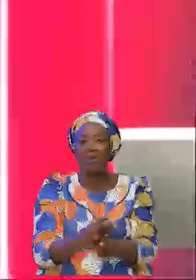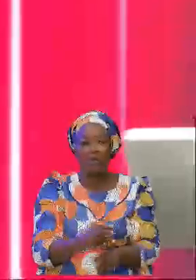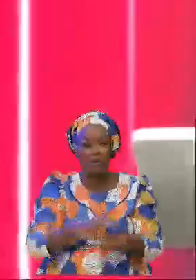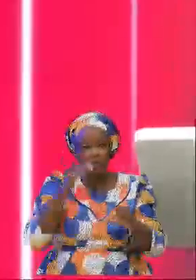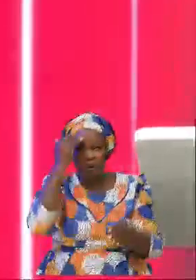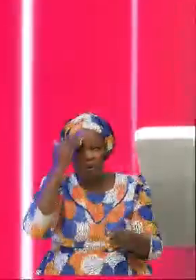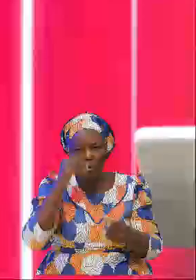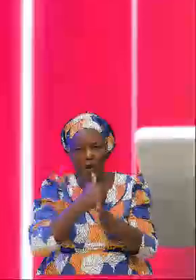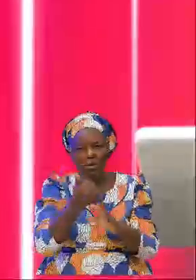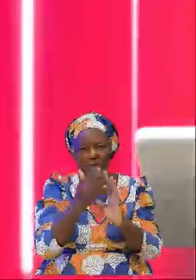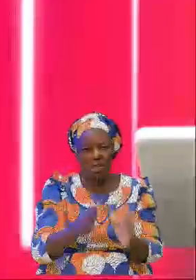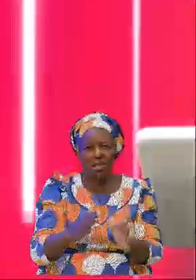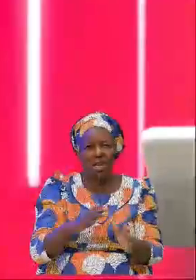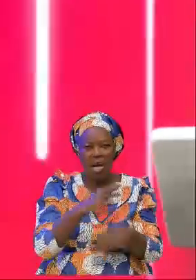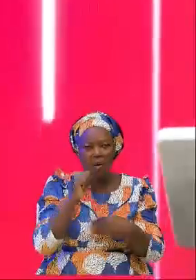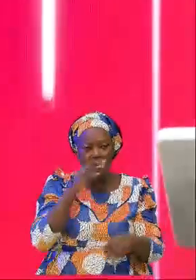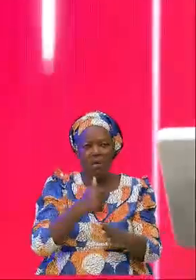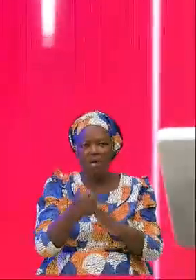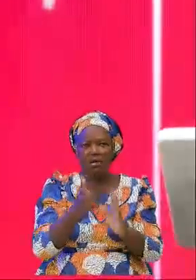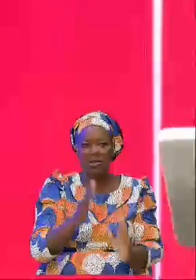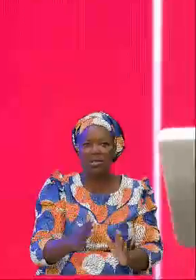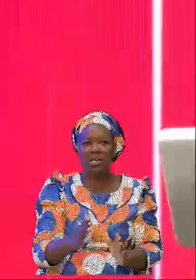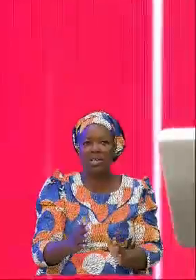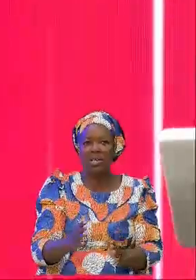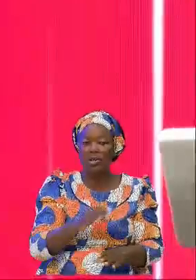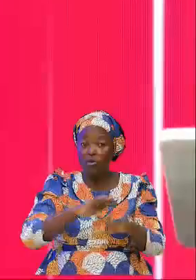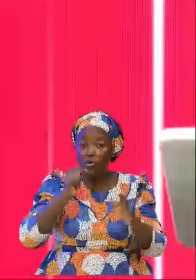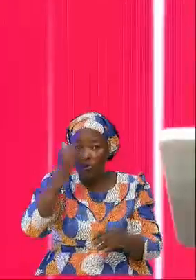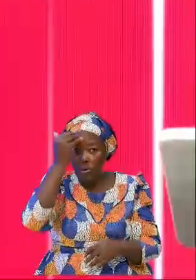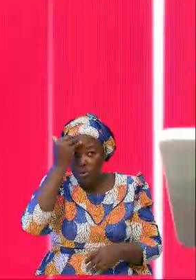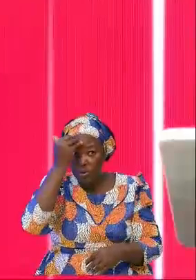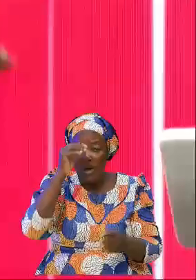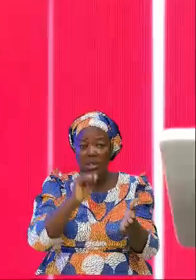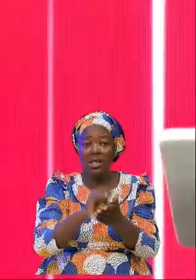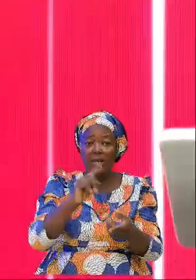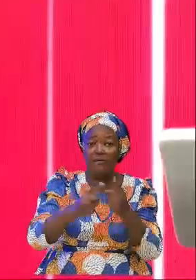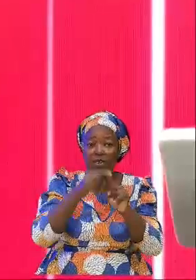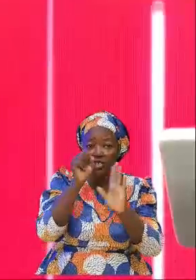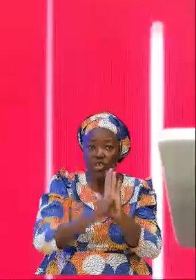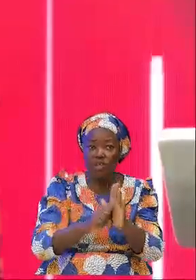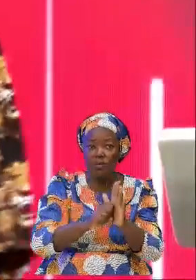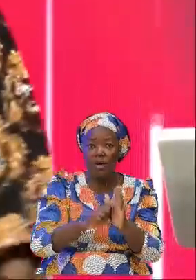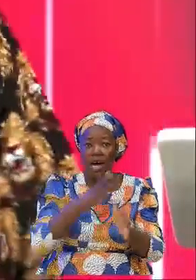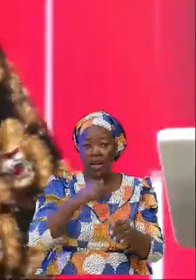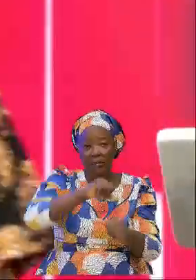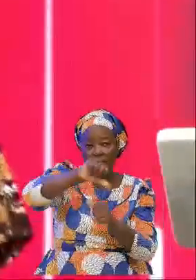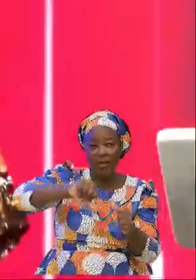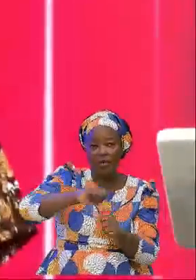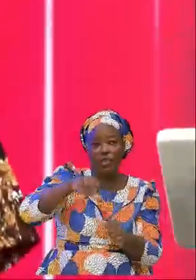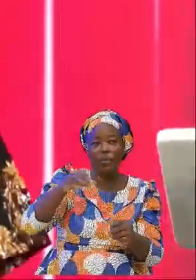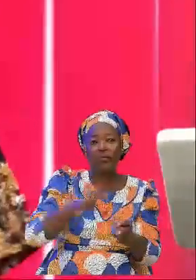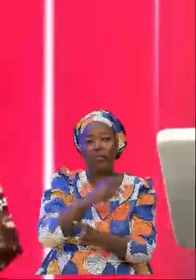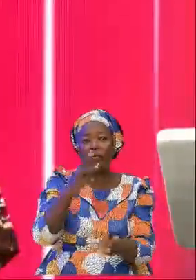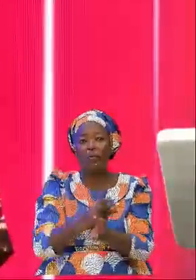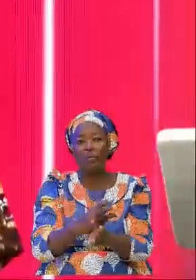the drunkenness of the world. Don't you know, adulterers, adulteresses, don't you know